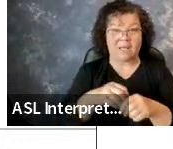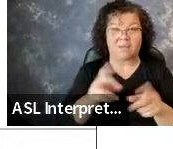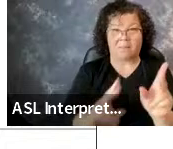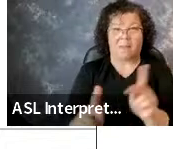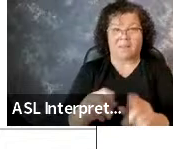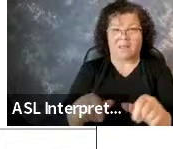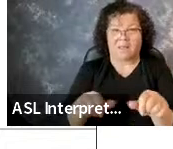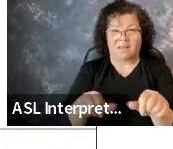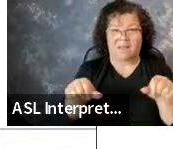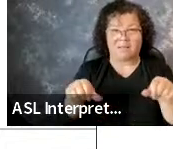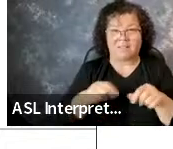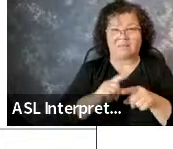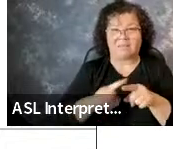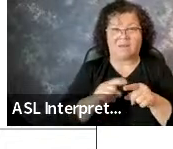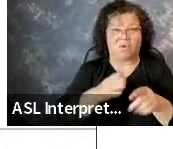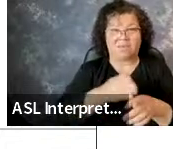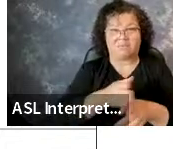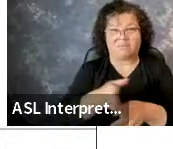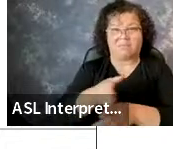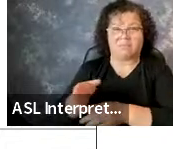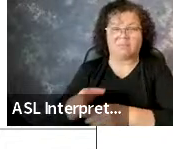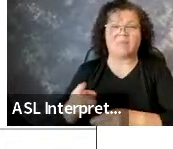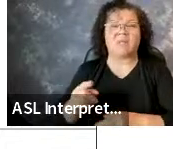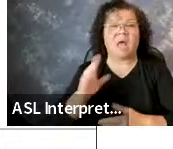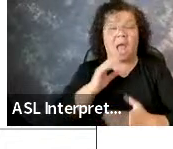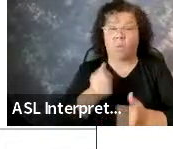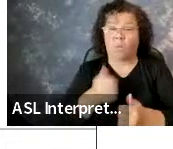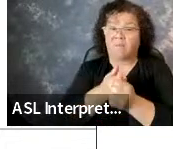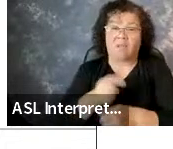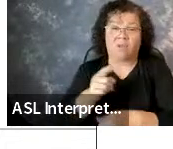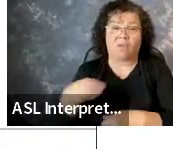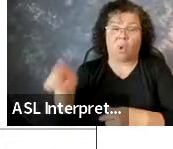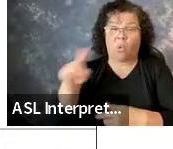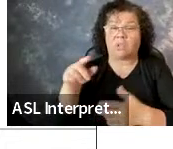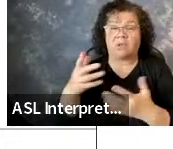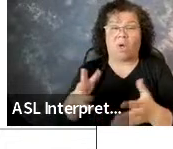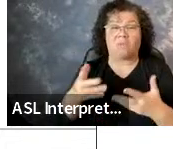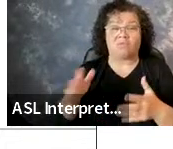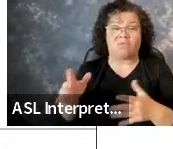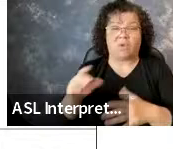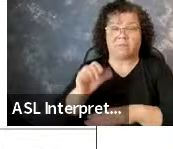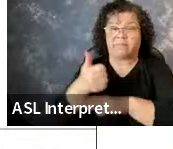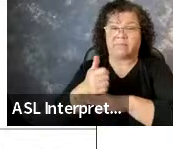that is, but I would follow those recommendations.